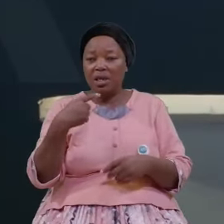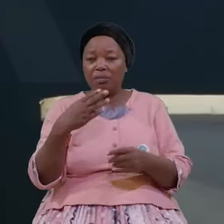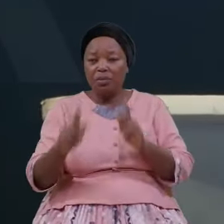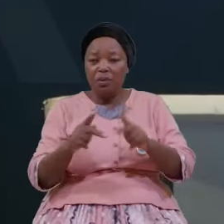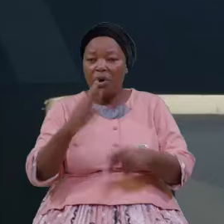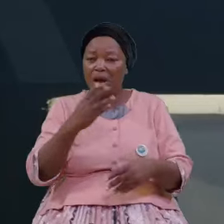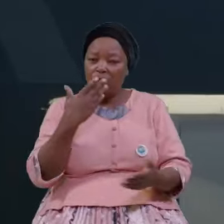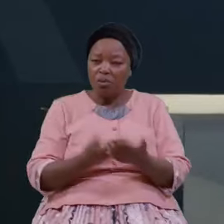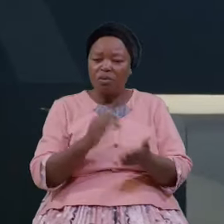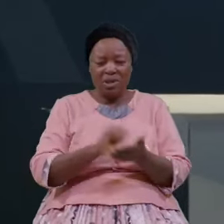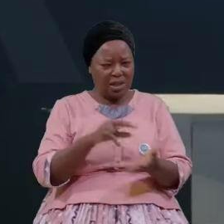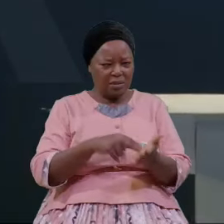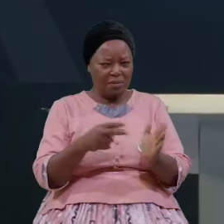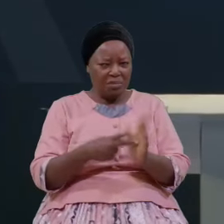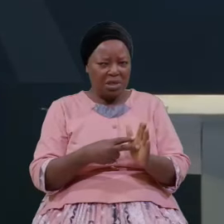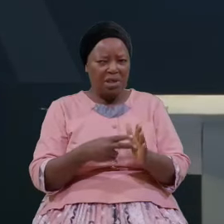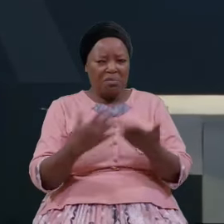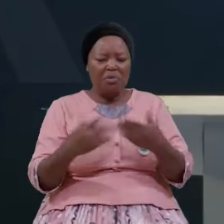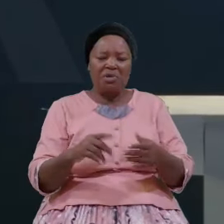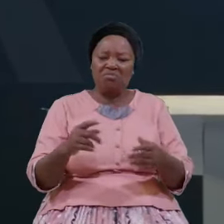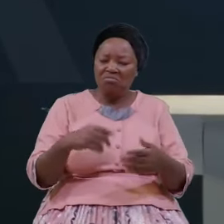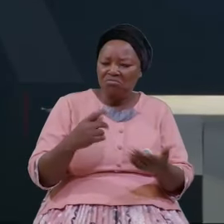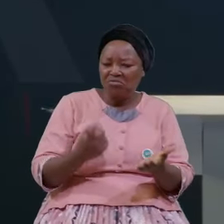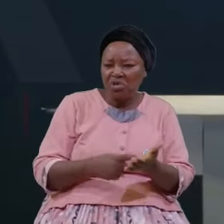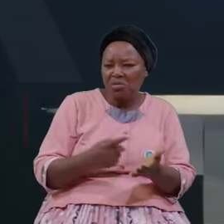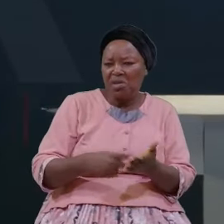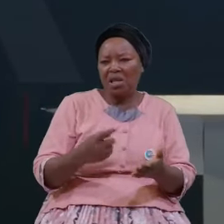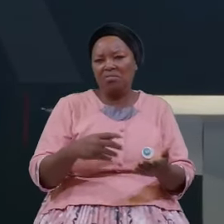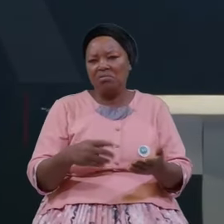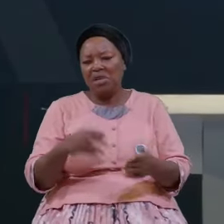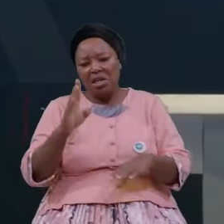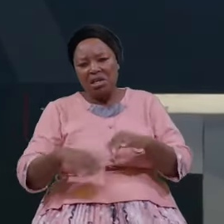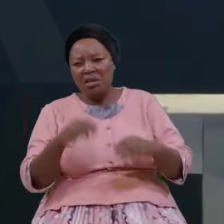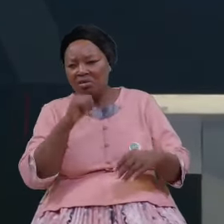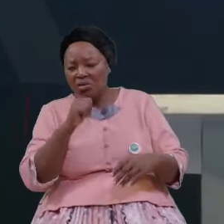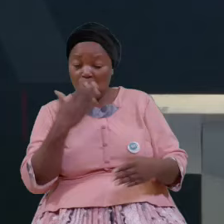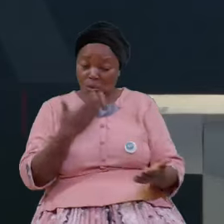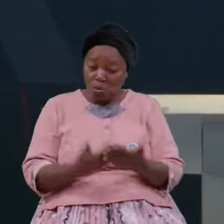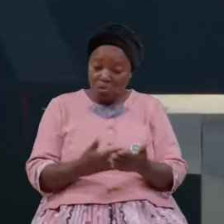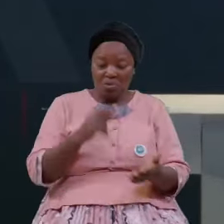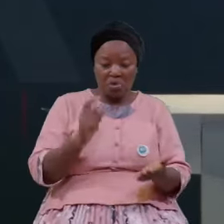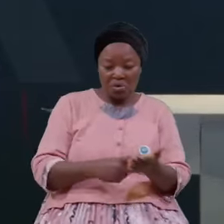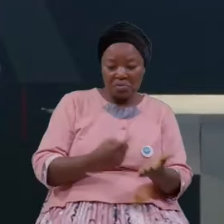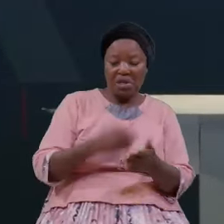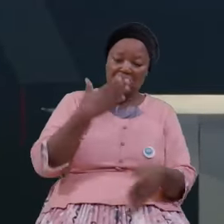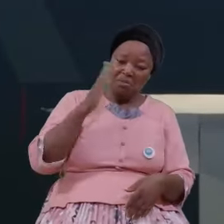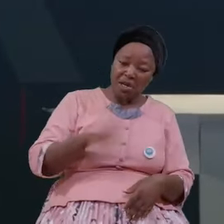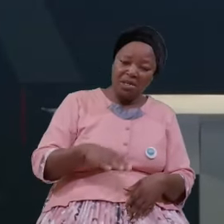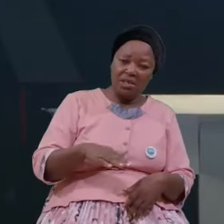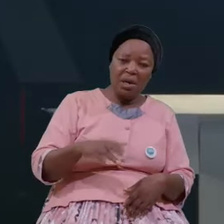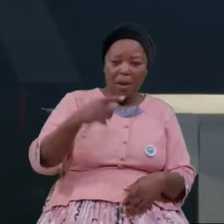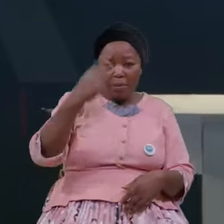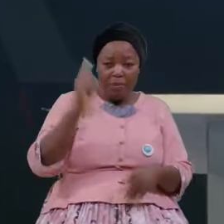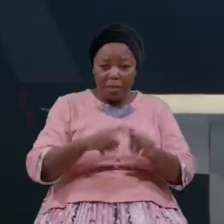maybe more often than not, good, but sometimes they are bad. In the case of Christ,